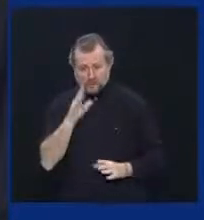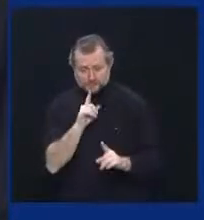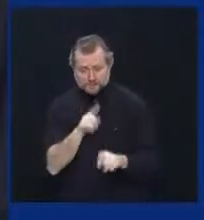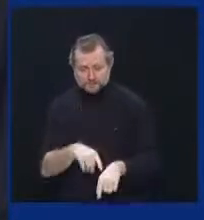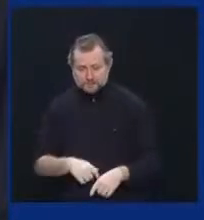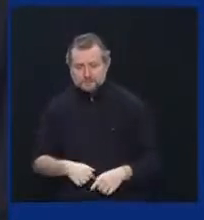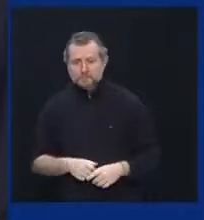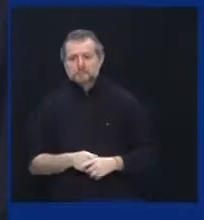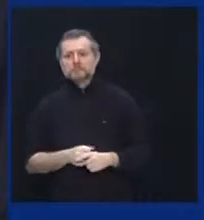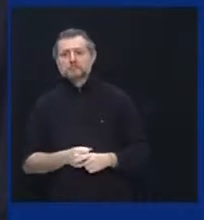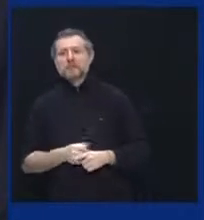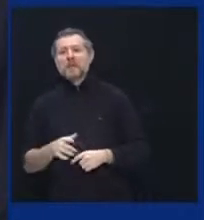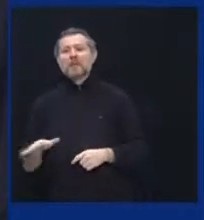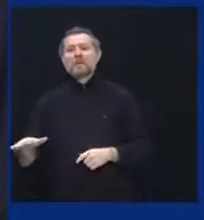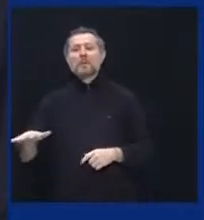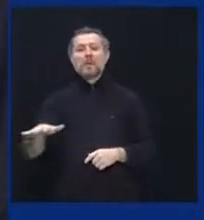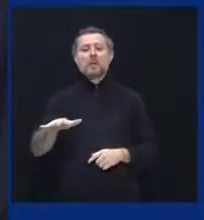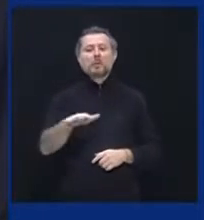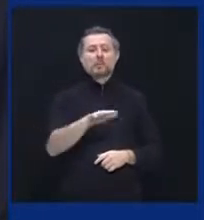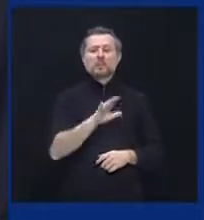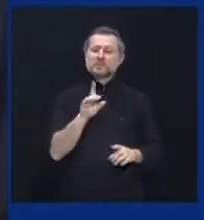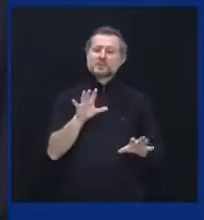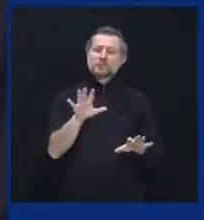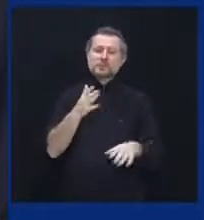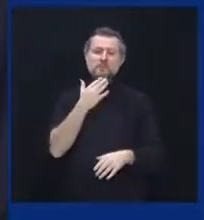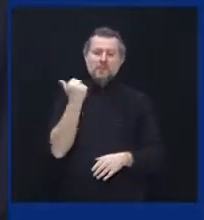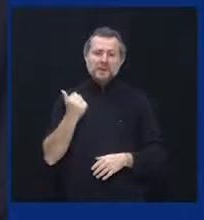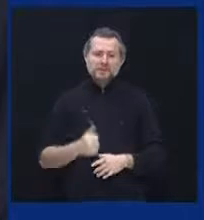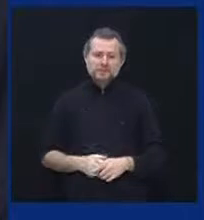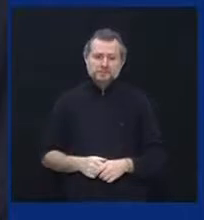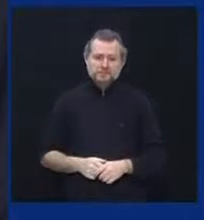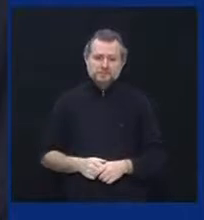everyone did the best they could.